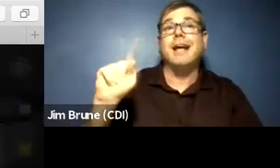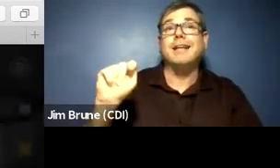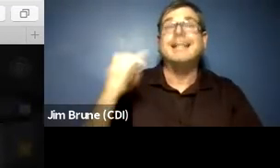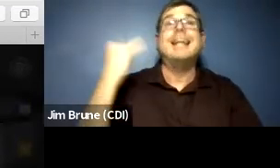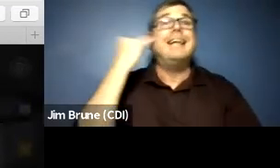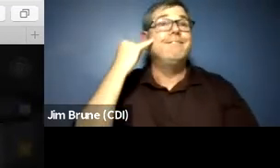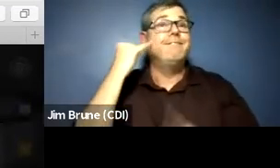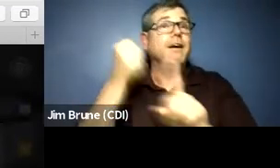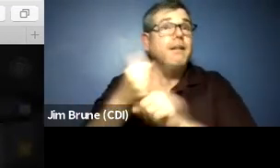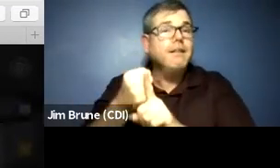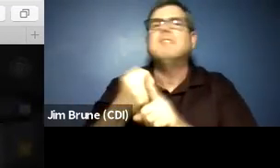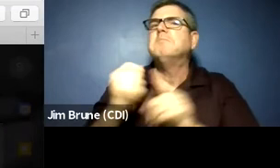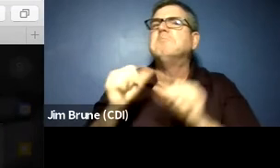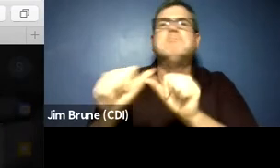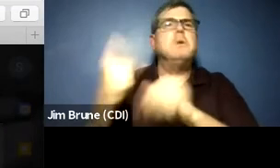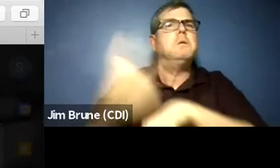dose.